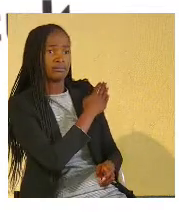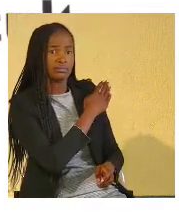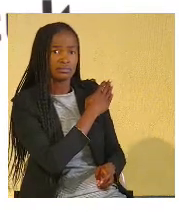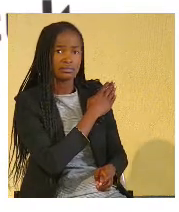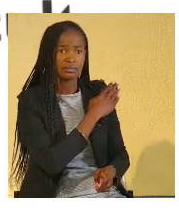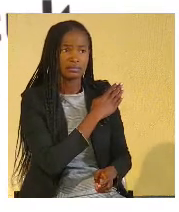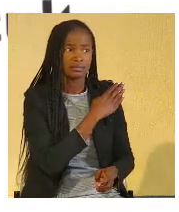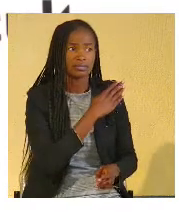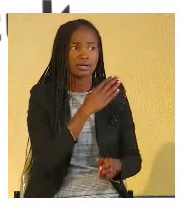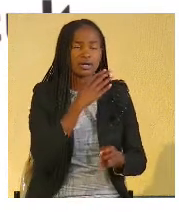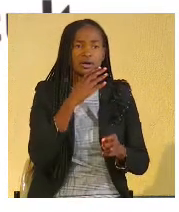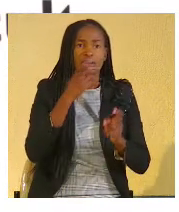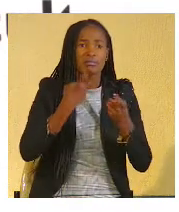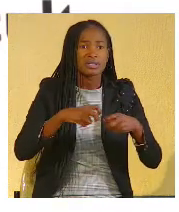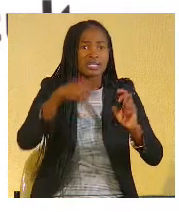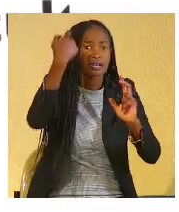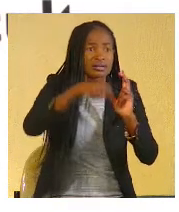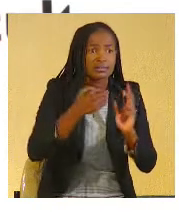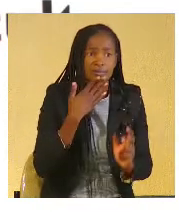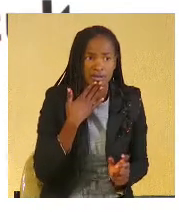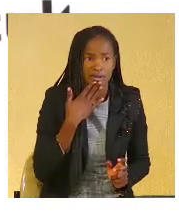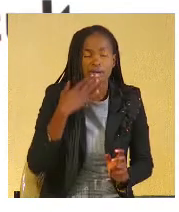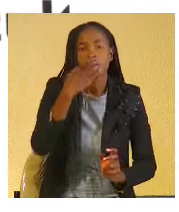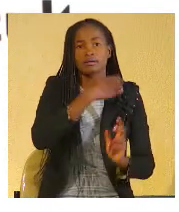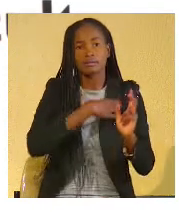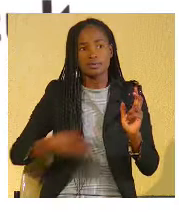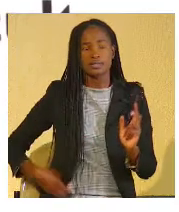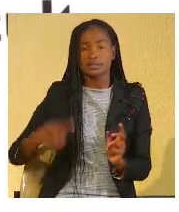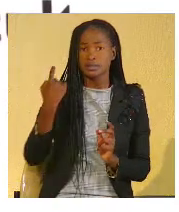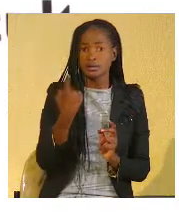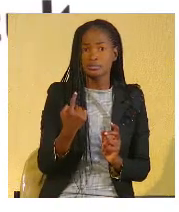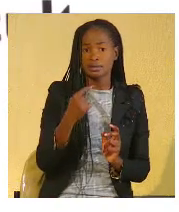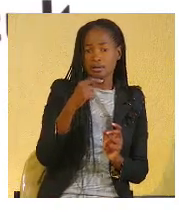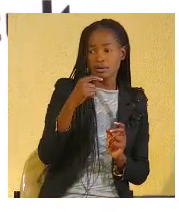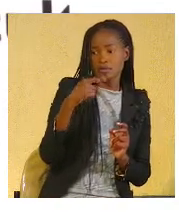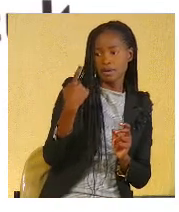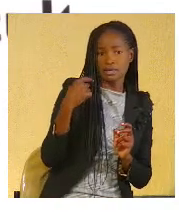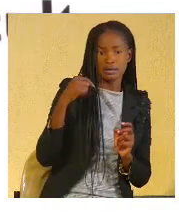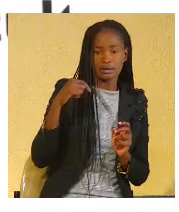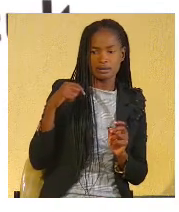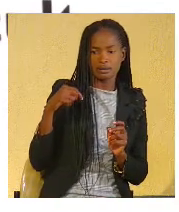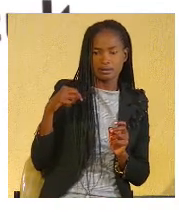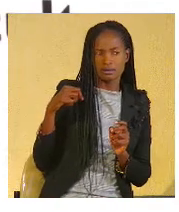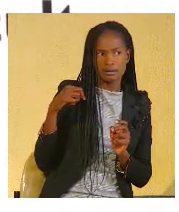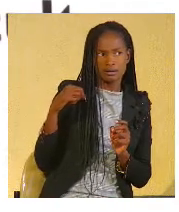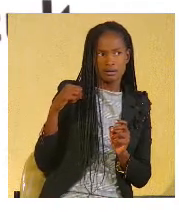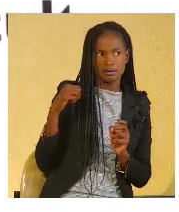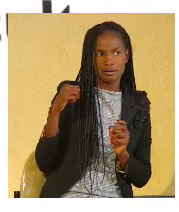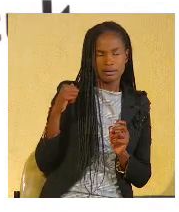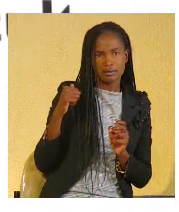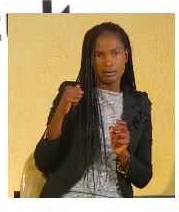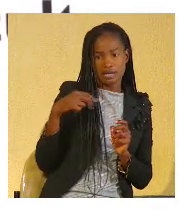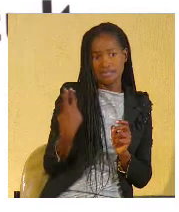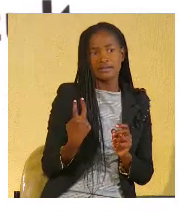chaired by the president this Monday. That's why I was giving records of that meeting.